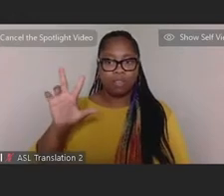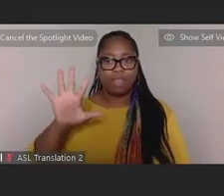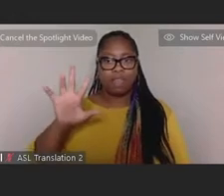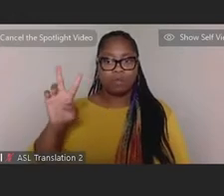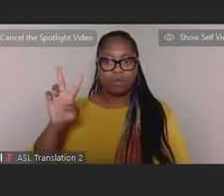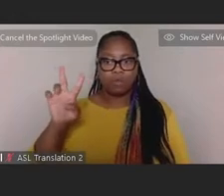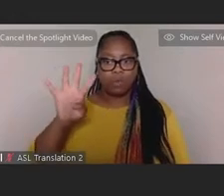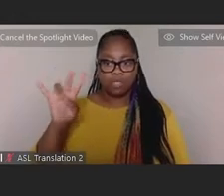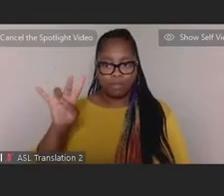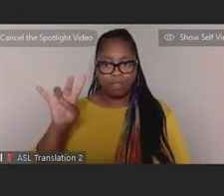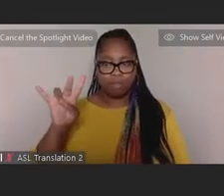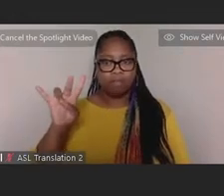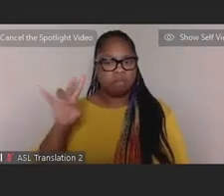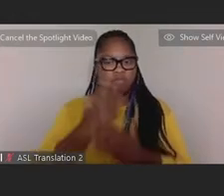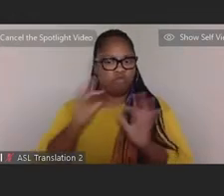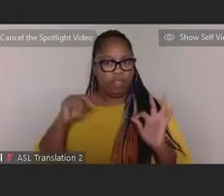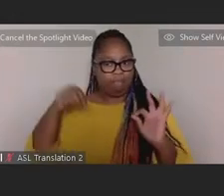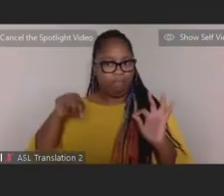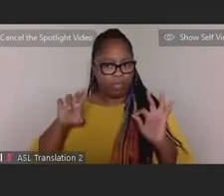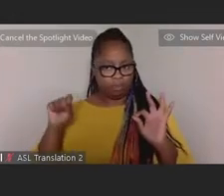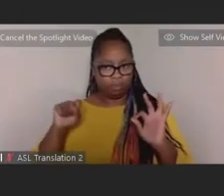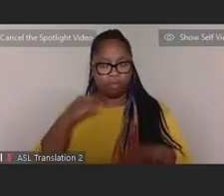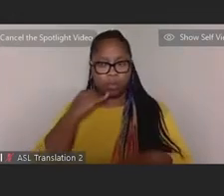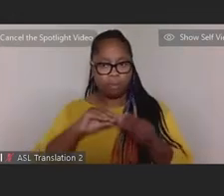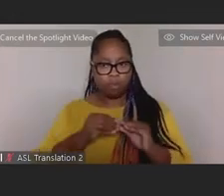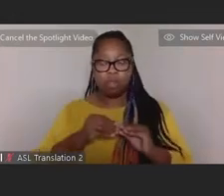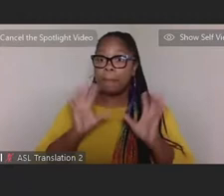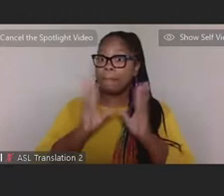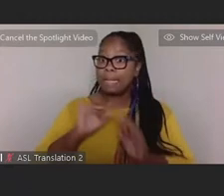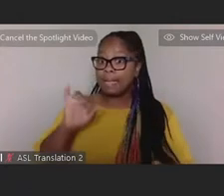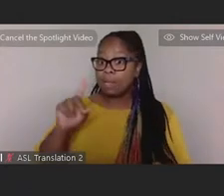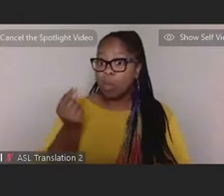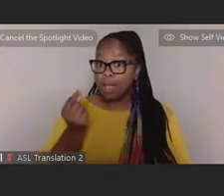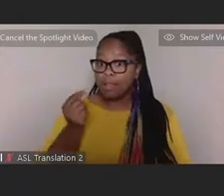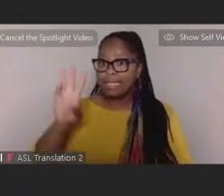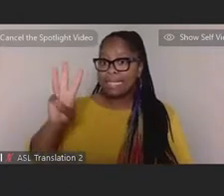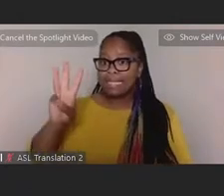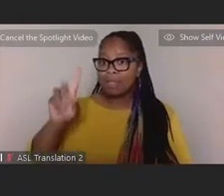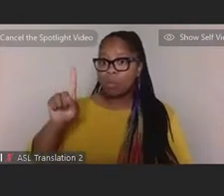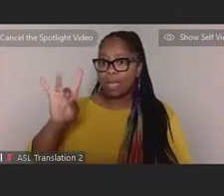1-877-853-5247, that's U.S. toll-free. The meeting ID is